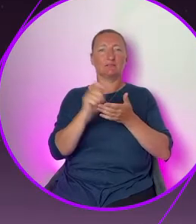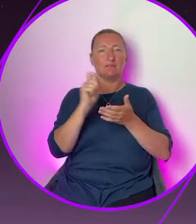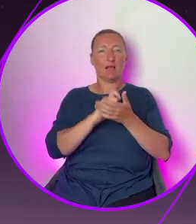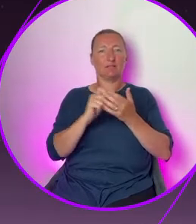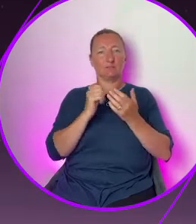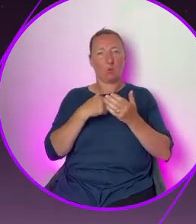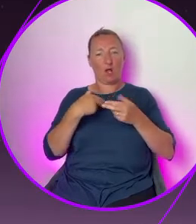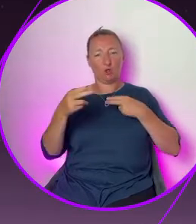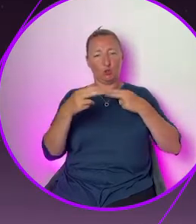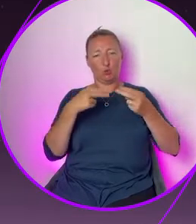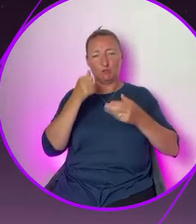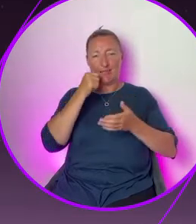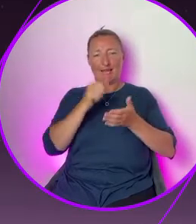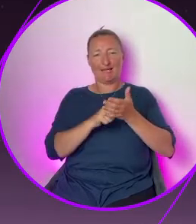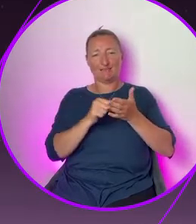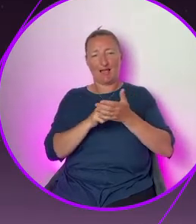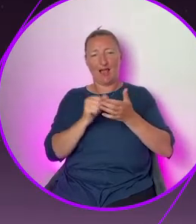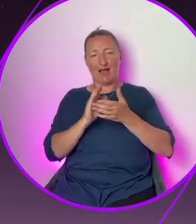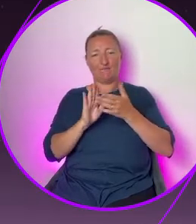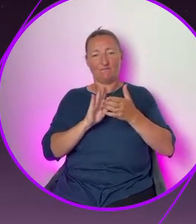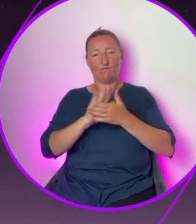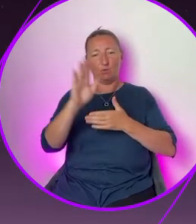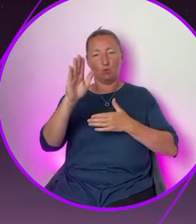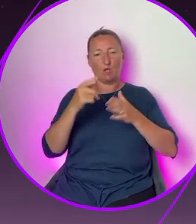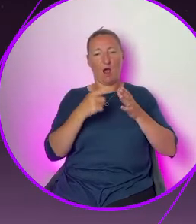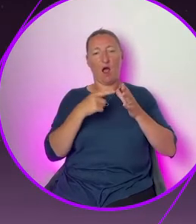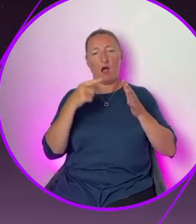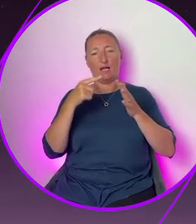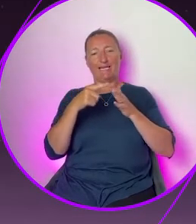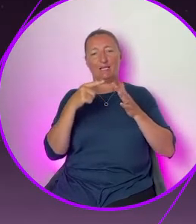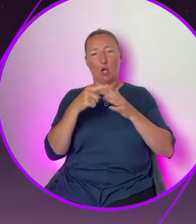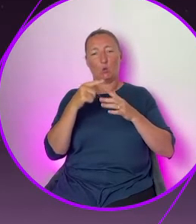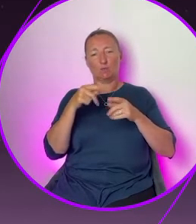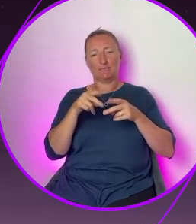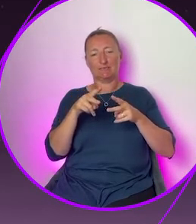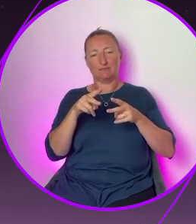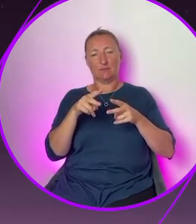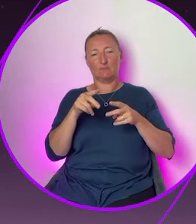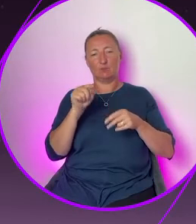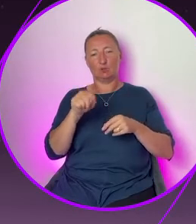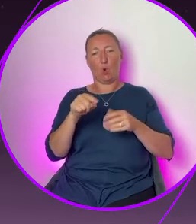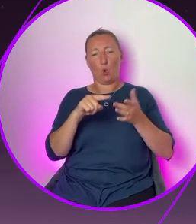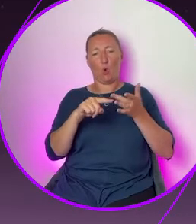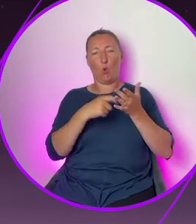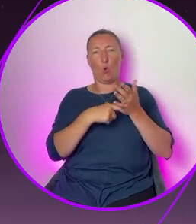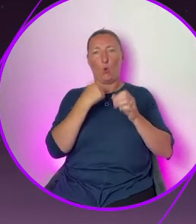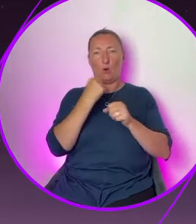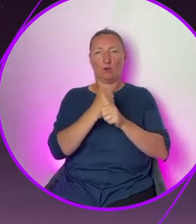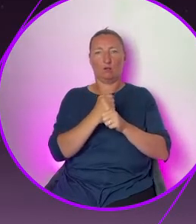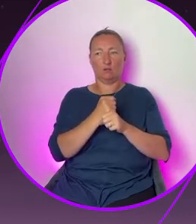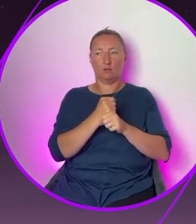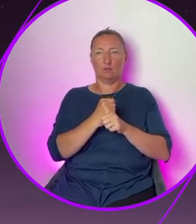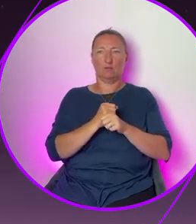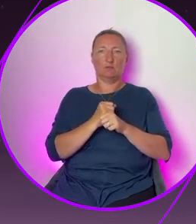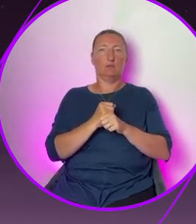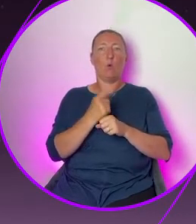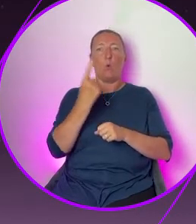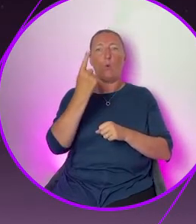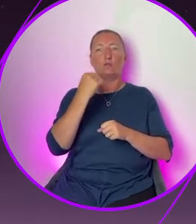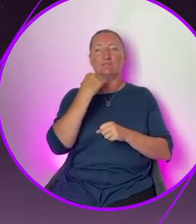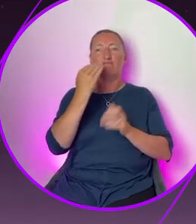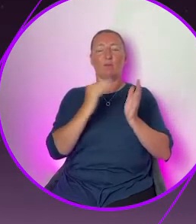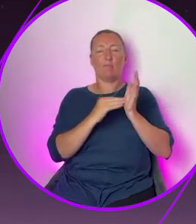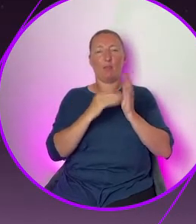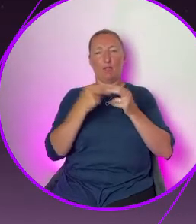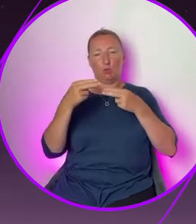our newsletter at futureecosystems.org. Yes. We won't bombard you with newsletters once a month, usually,